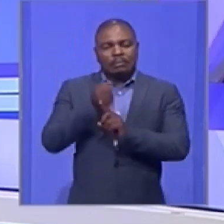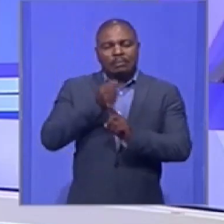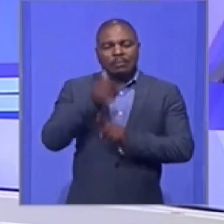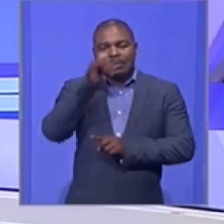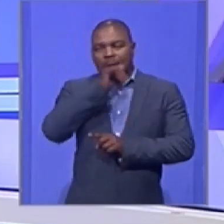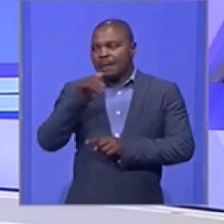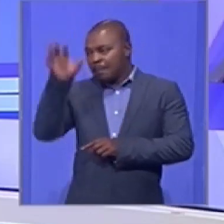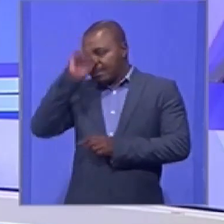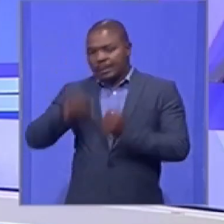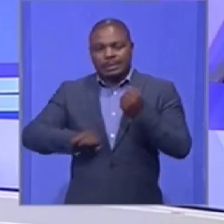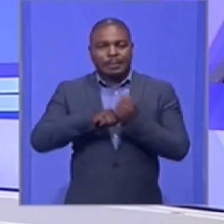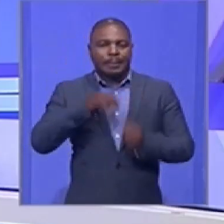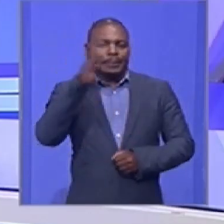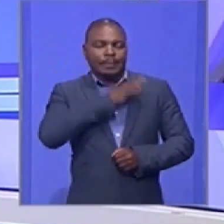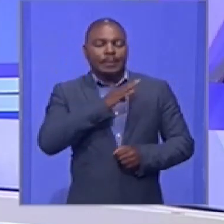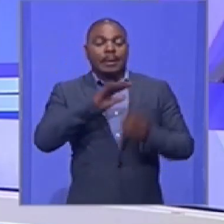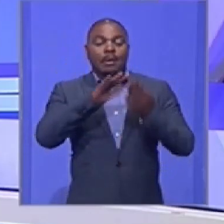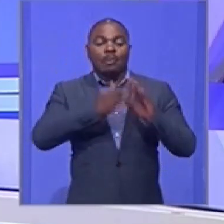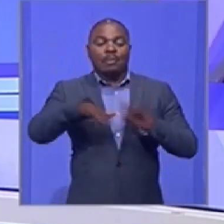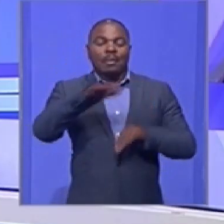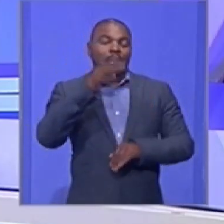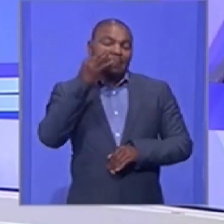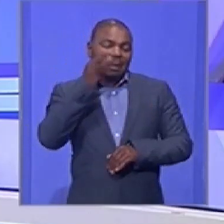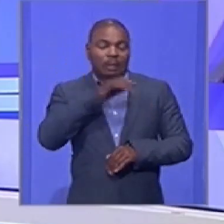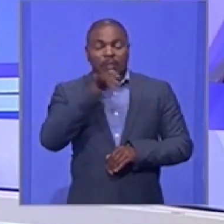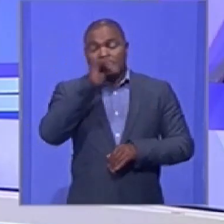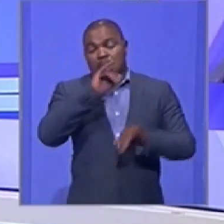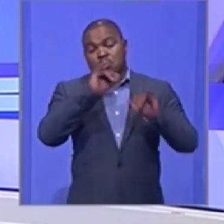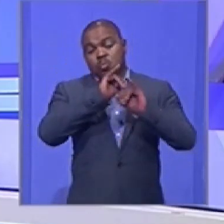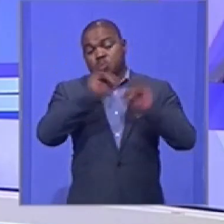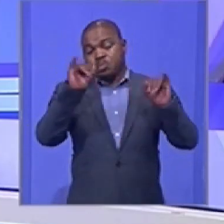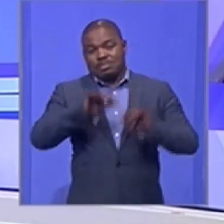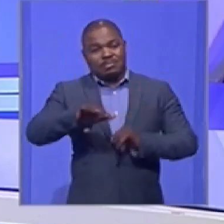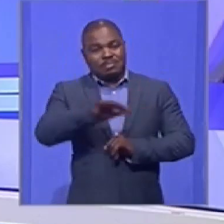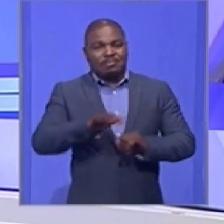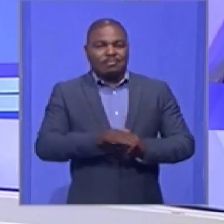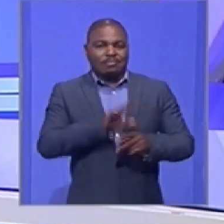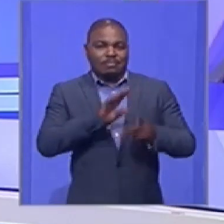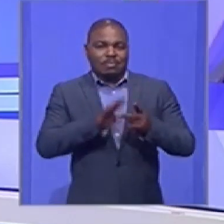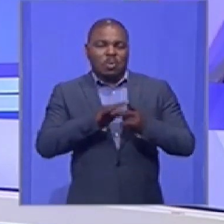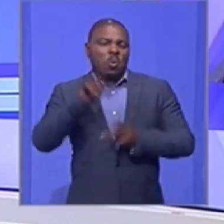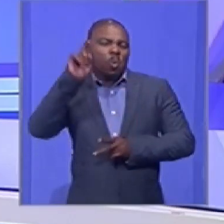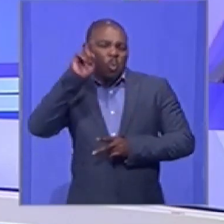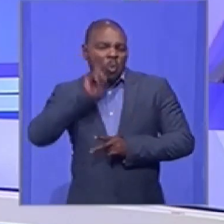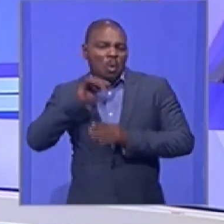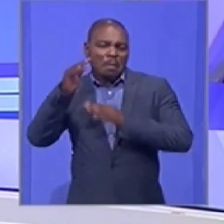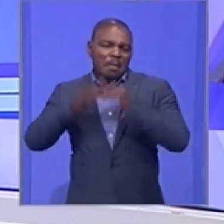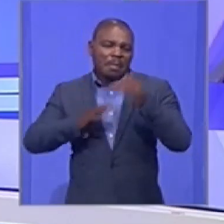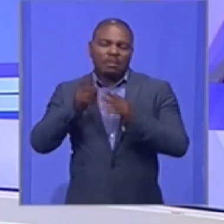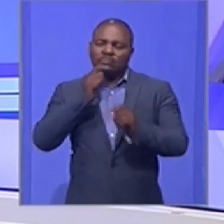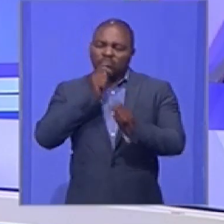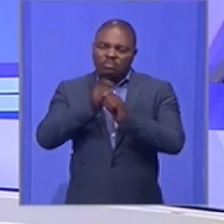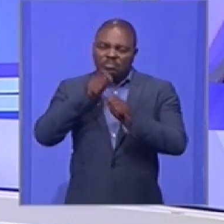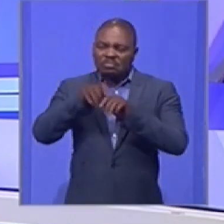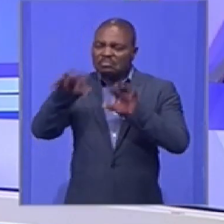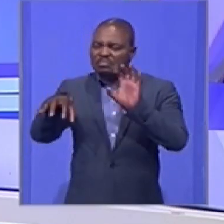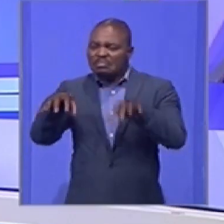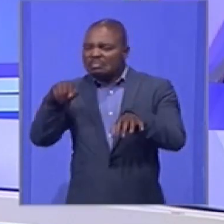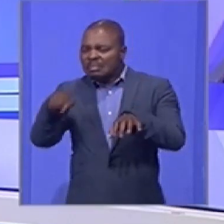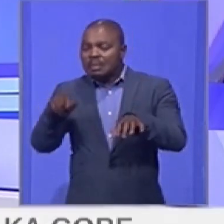mapodisi. Baagi ba re bosenyi bo ile magoletsa kwa kgaolong ya bona mme dikago tse di onetseng le mekhukhu e sa nneng batho